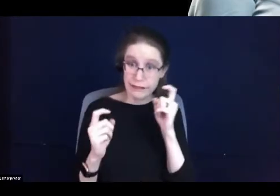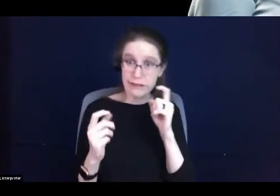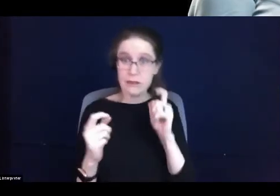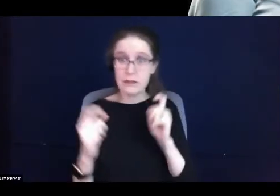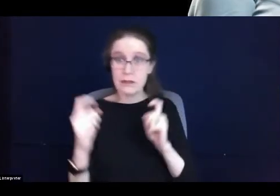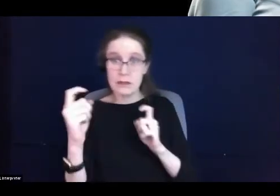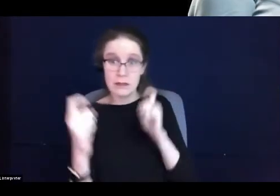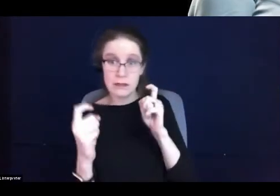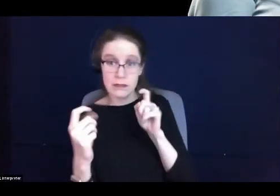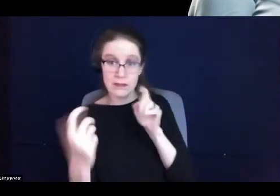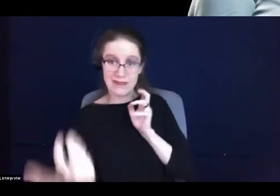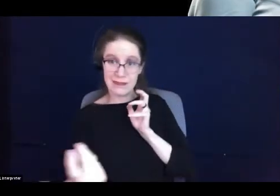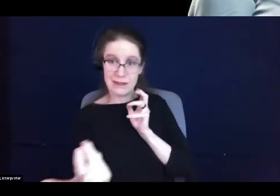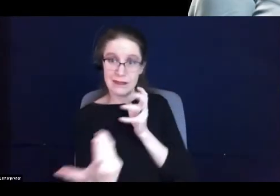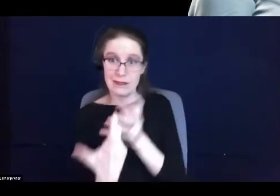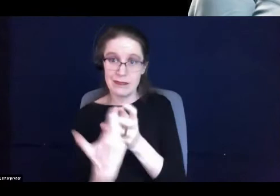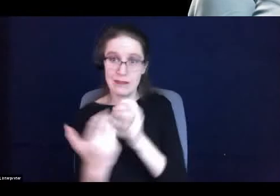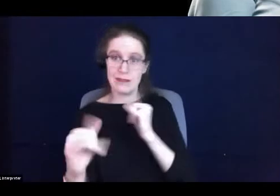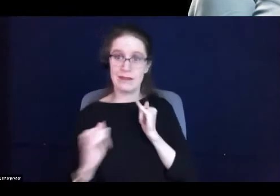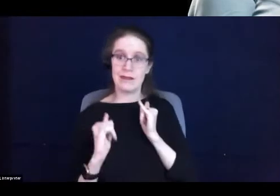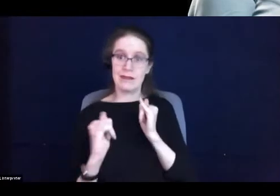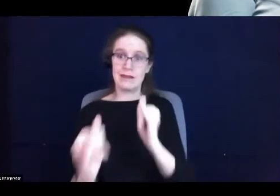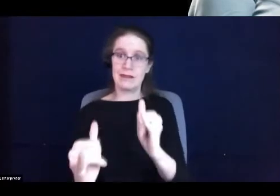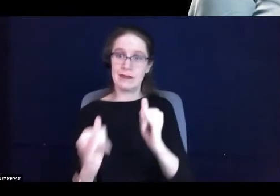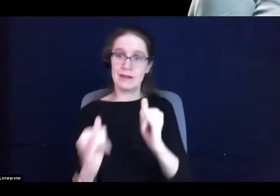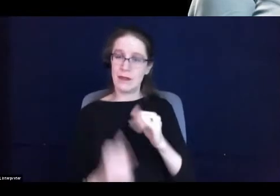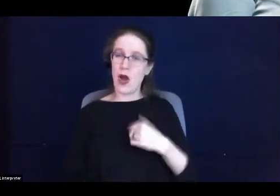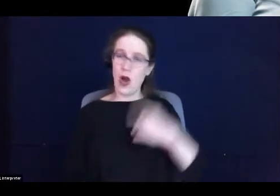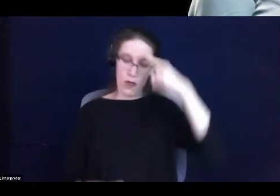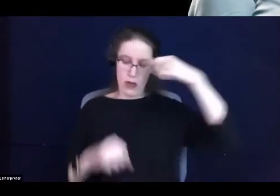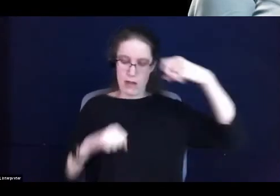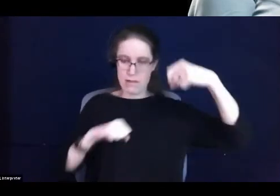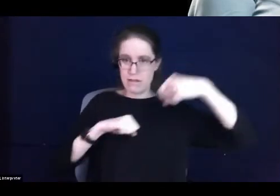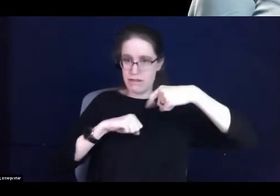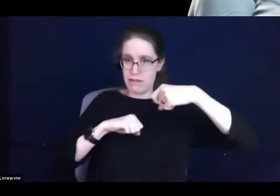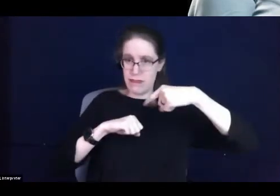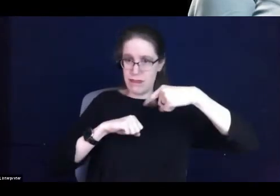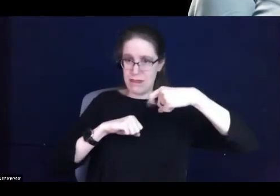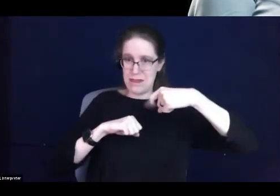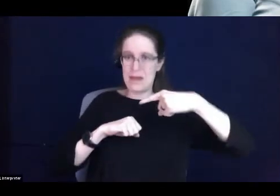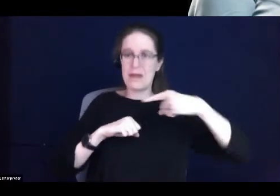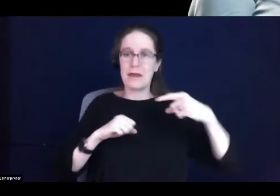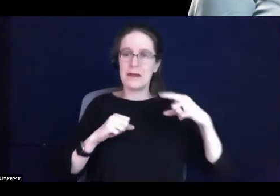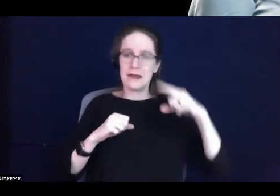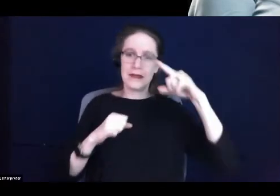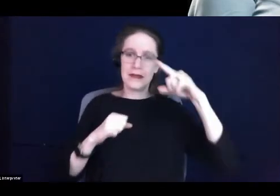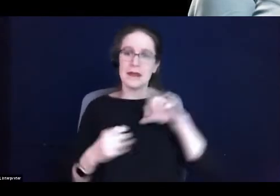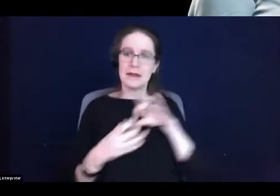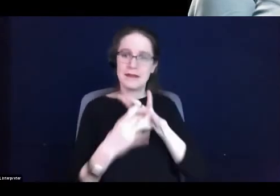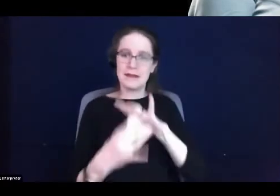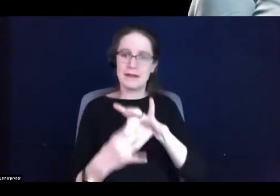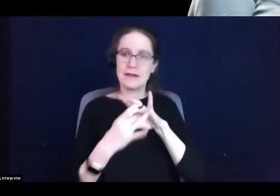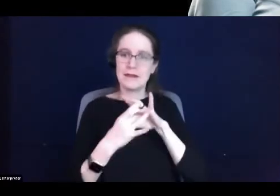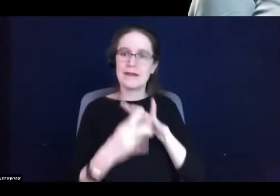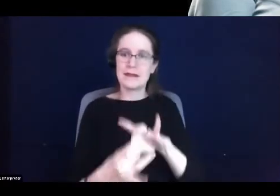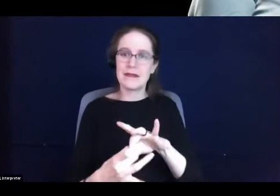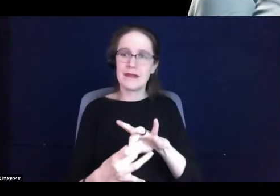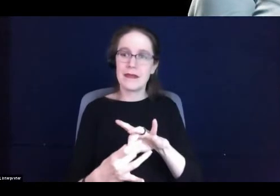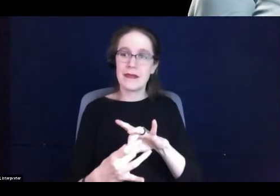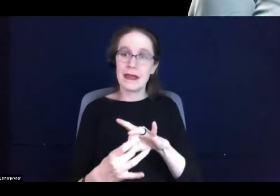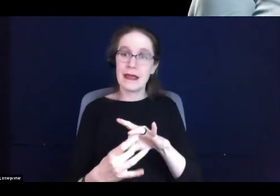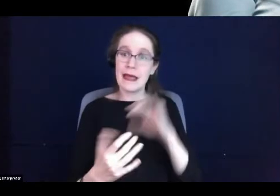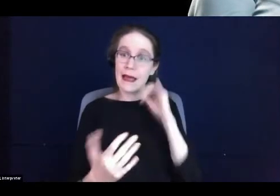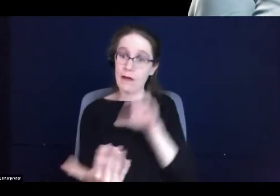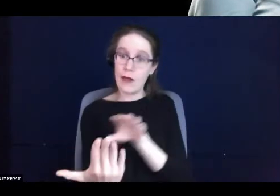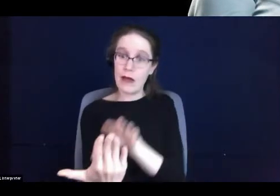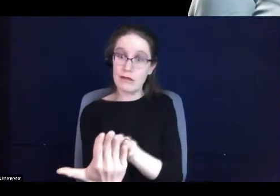helps people. We all have these mirror neurons, and Victoria knows a lot more about this. But when we are mirroring other people, it